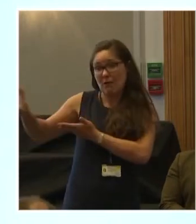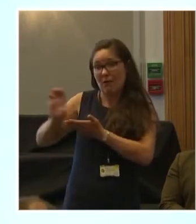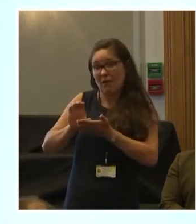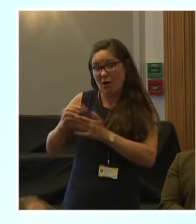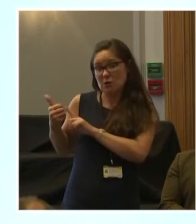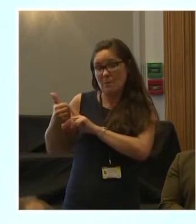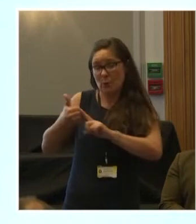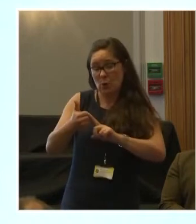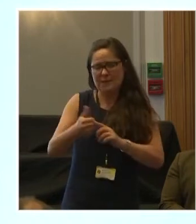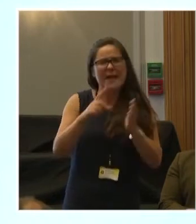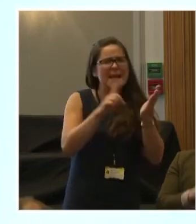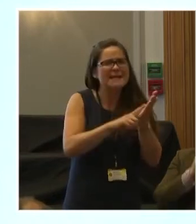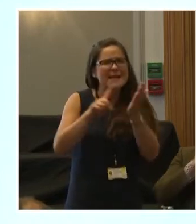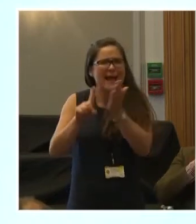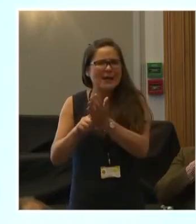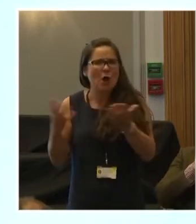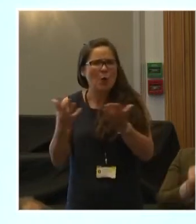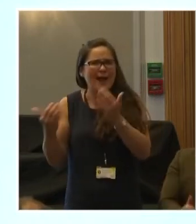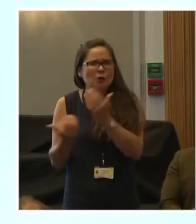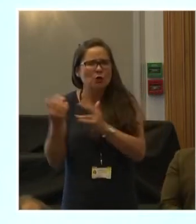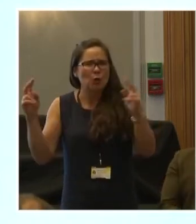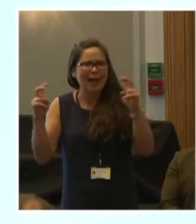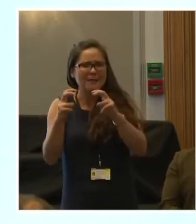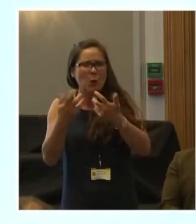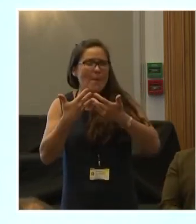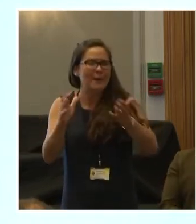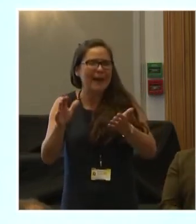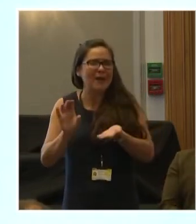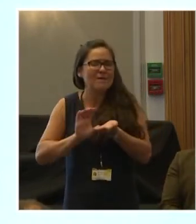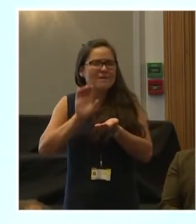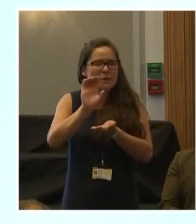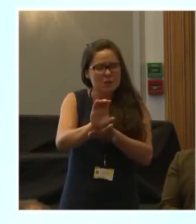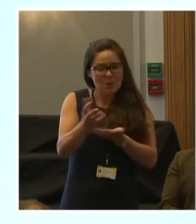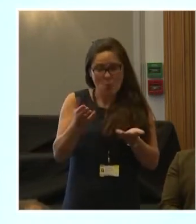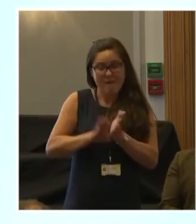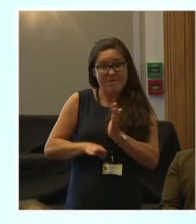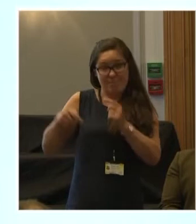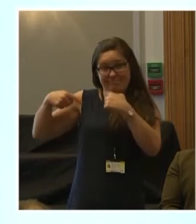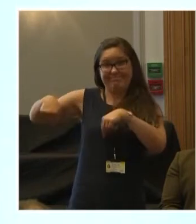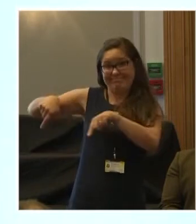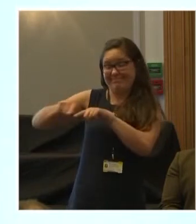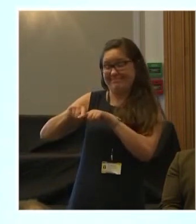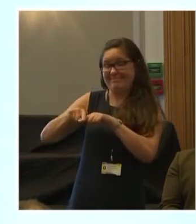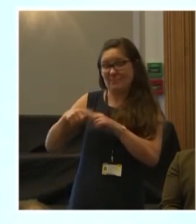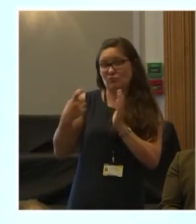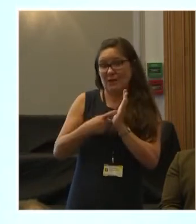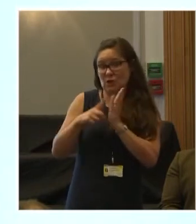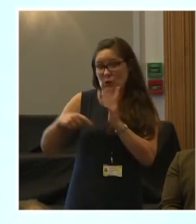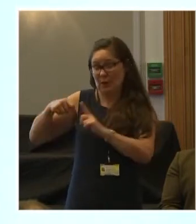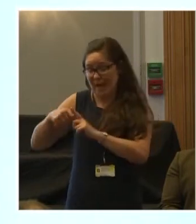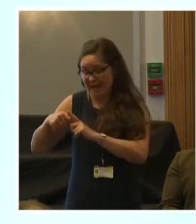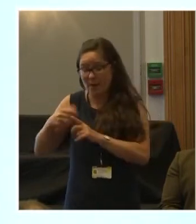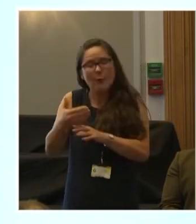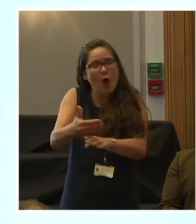Linda Laco in Newcastle has just received some new funding from Retina UK. But thanks to earlier funding from Retina